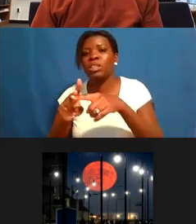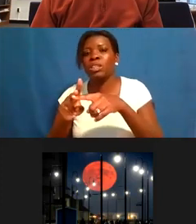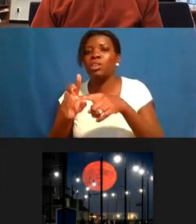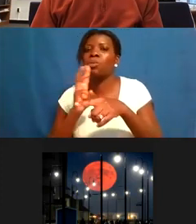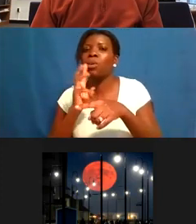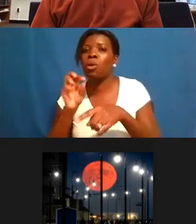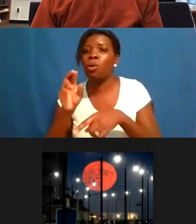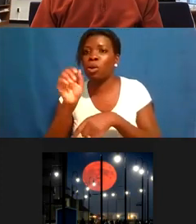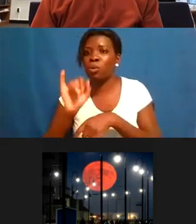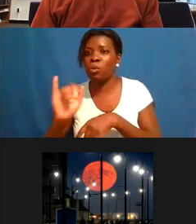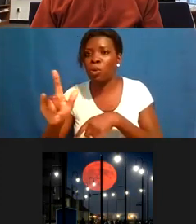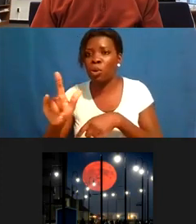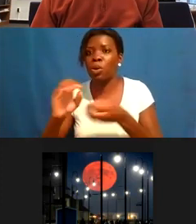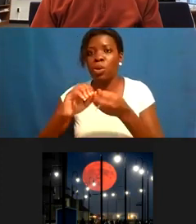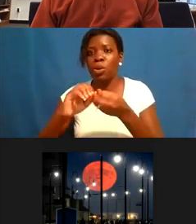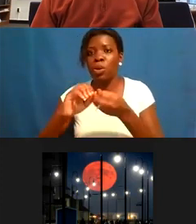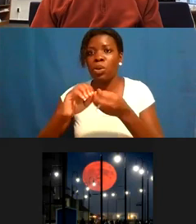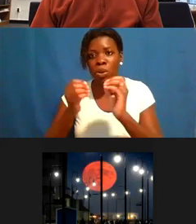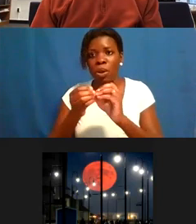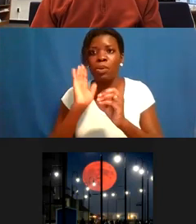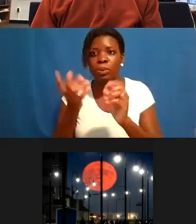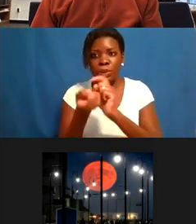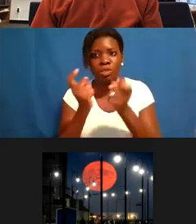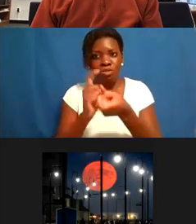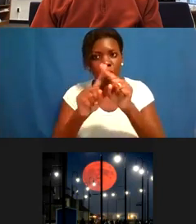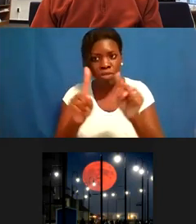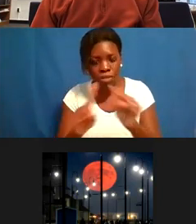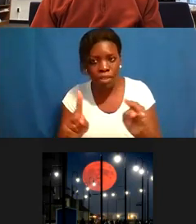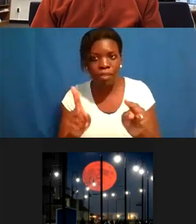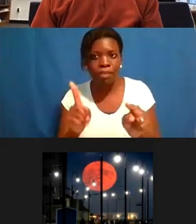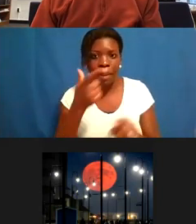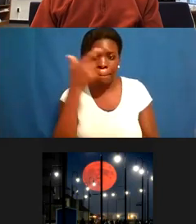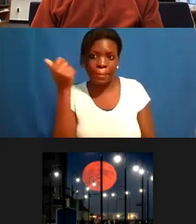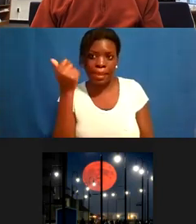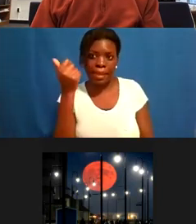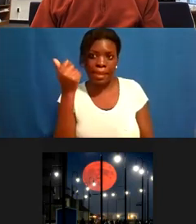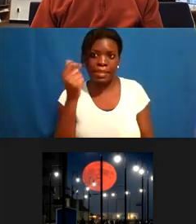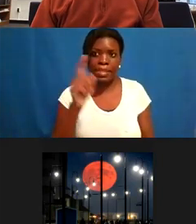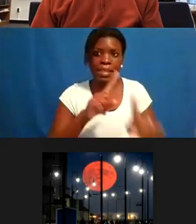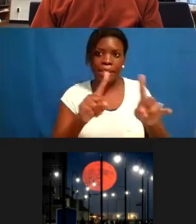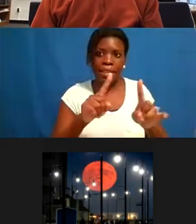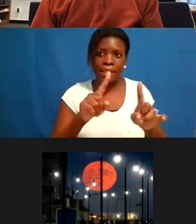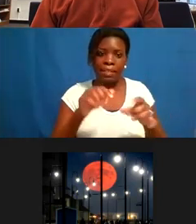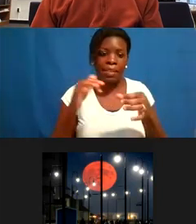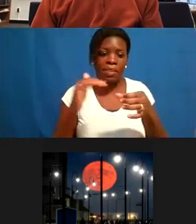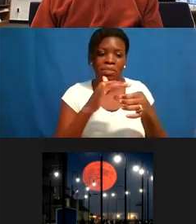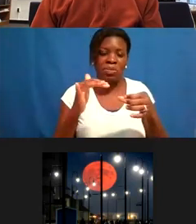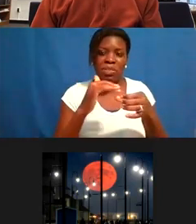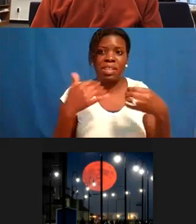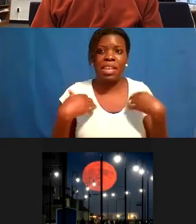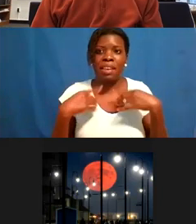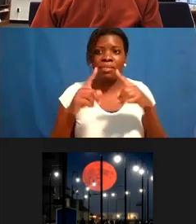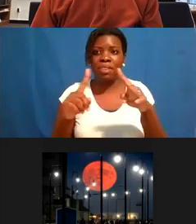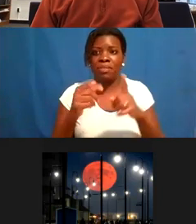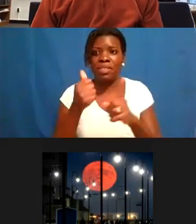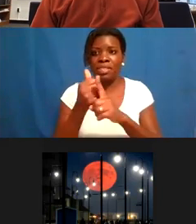drops that the penny can hold will be different. And this is because different fluids have different surface tensions. All